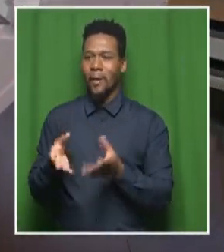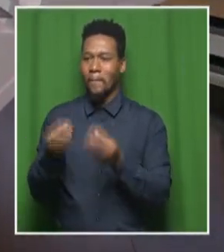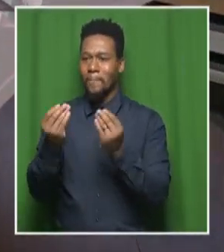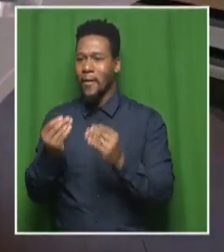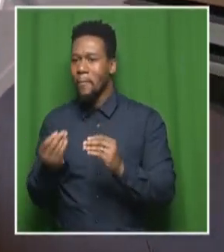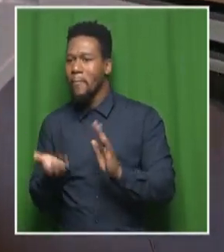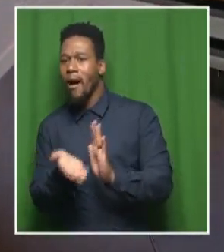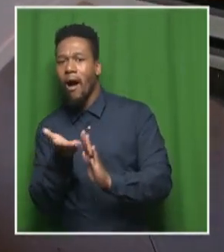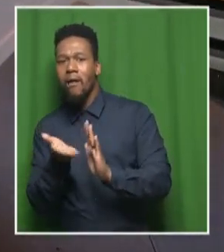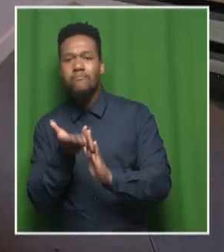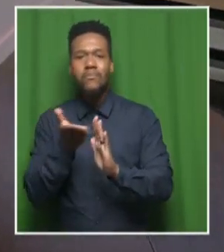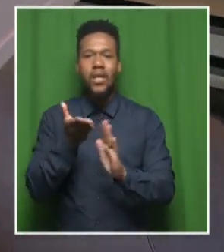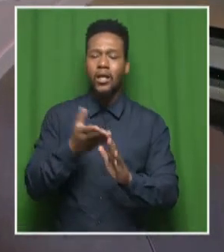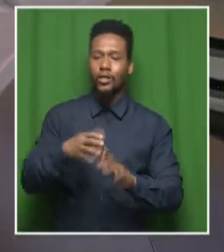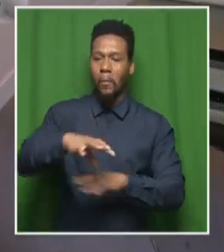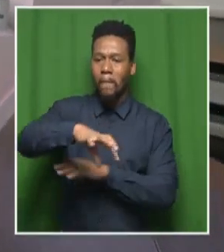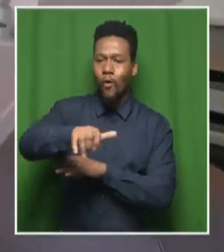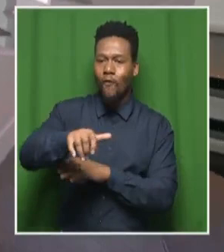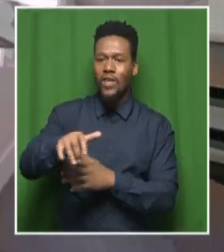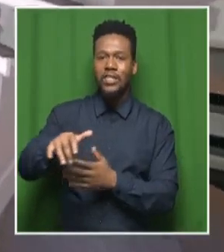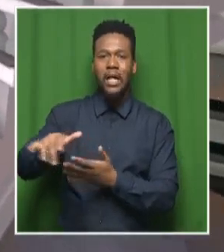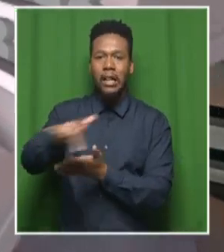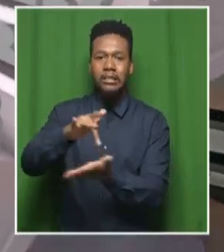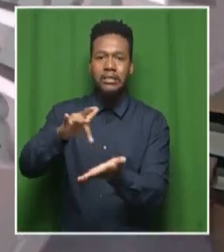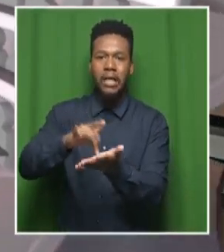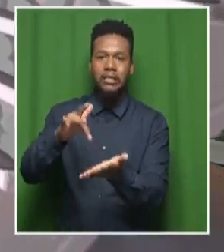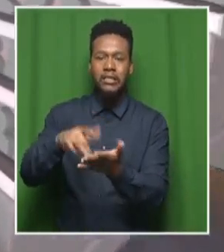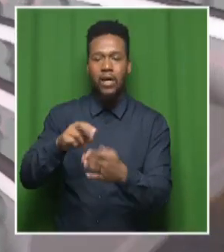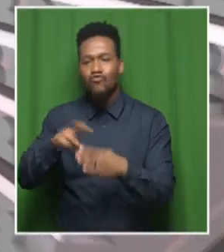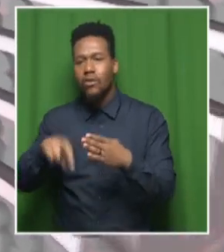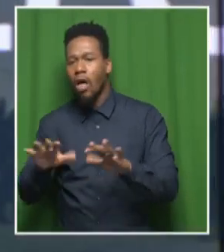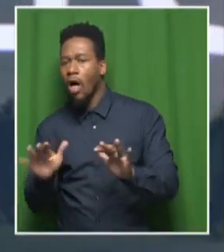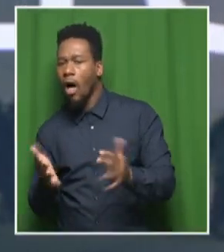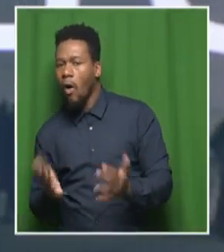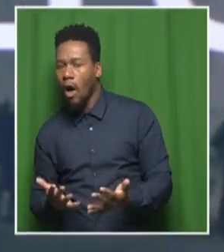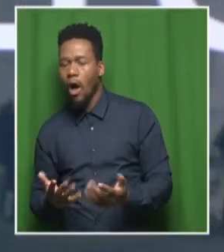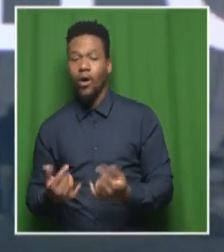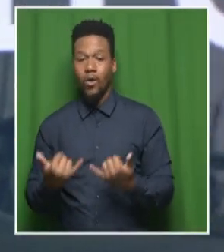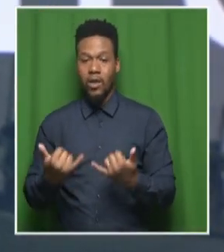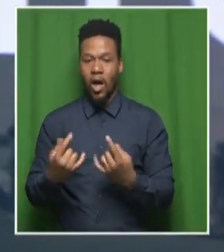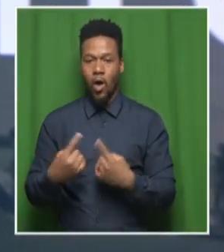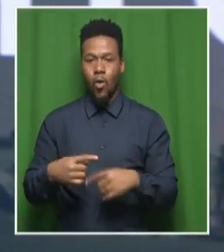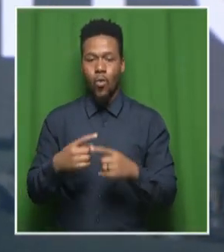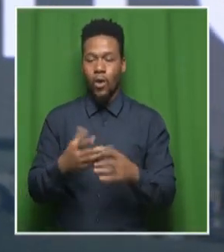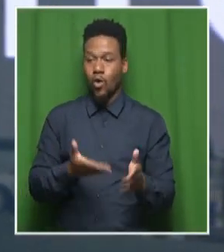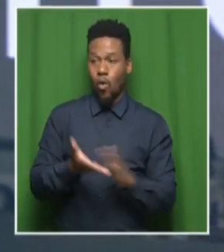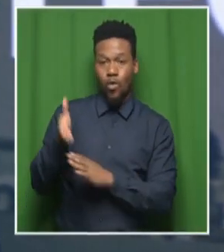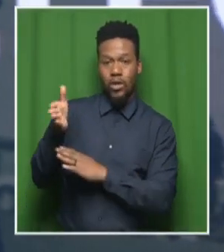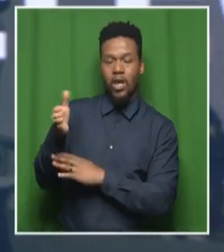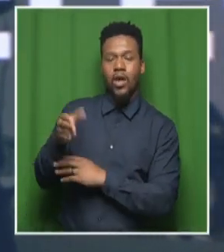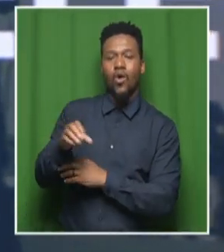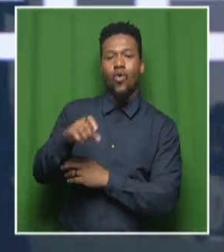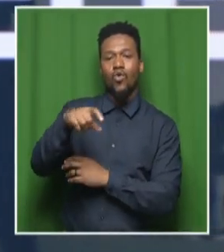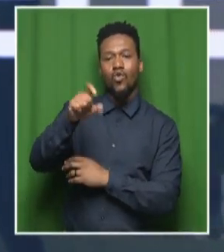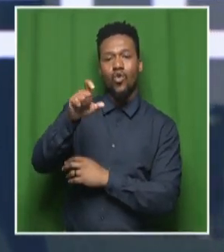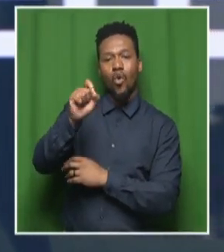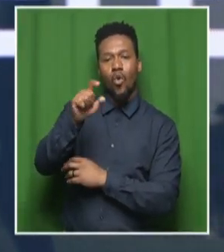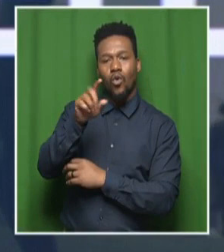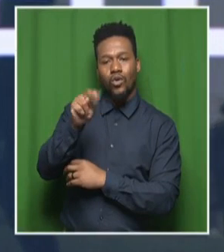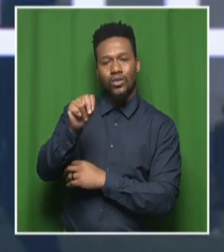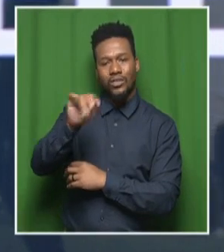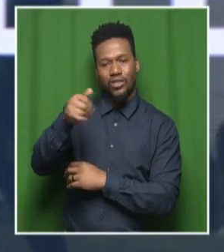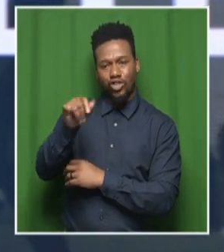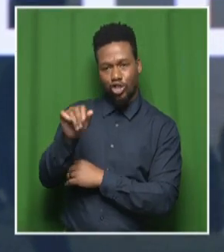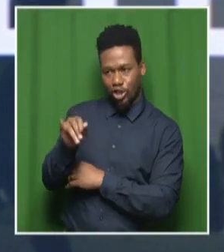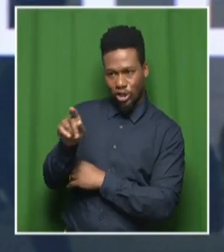happening at the provincial results centres. Let's continue with that. In fact, Anda Qonji, who is at the Results Operating Centre